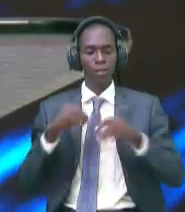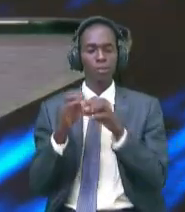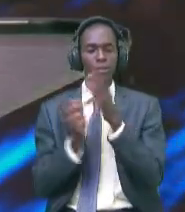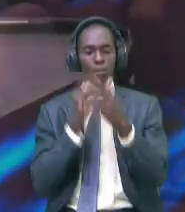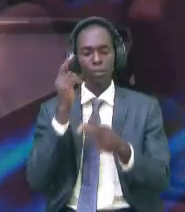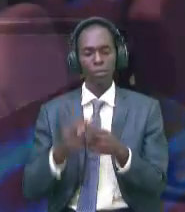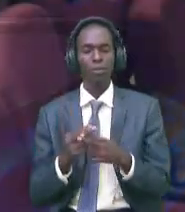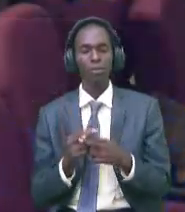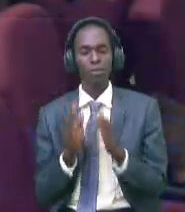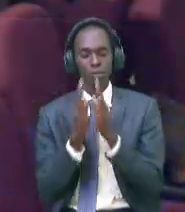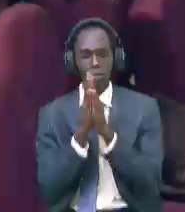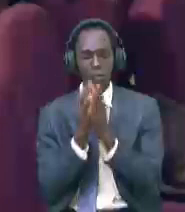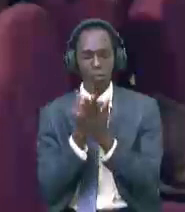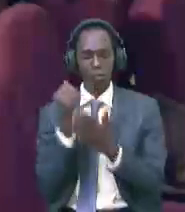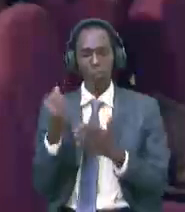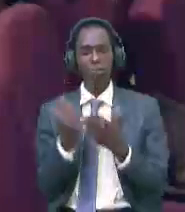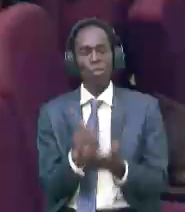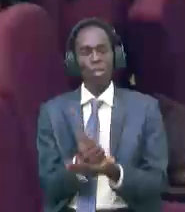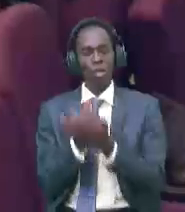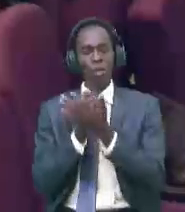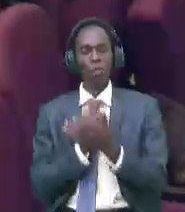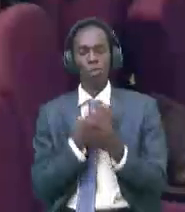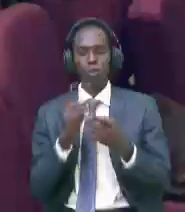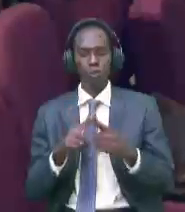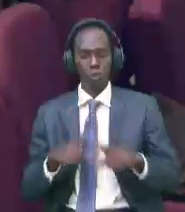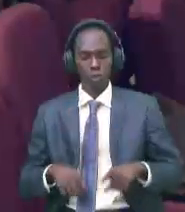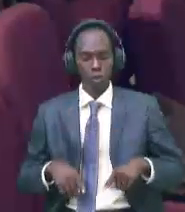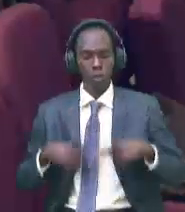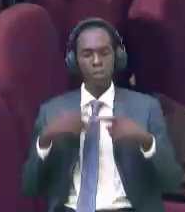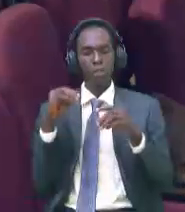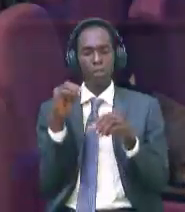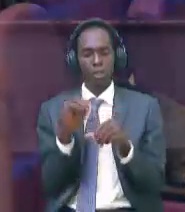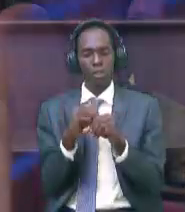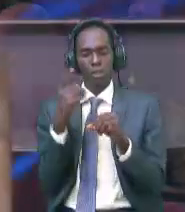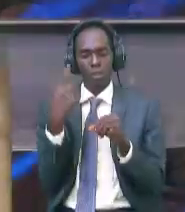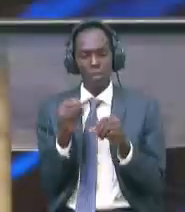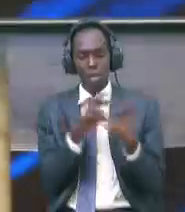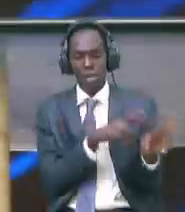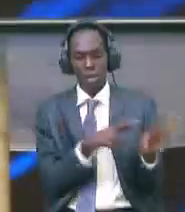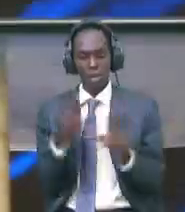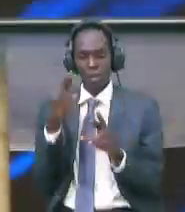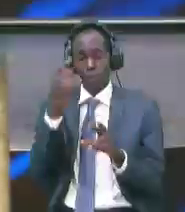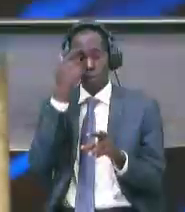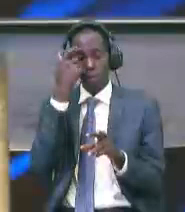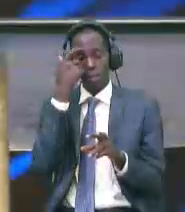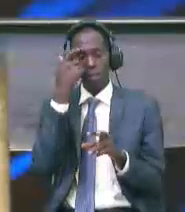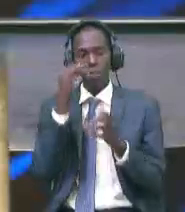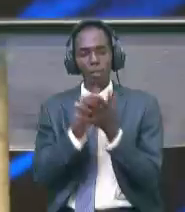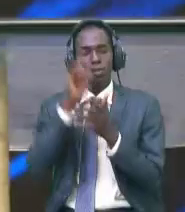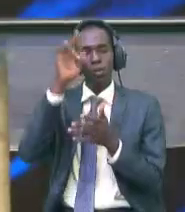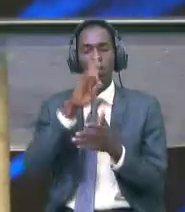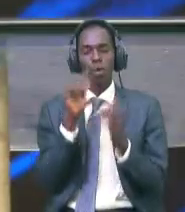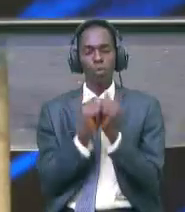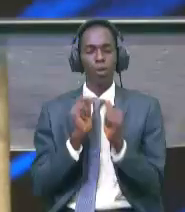Jesus' name. Help us to live in consciousness that you are with us every time, and you are